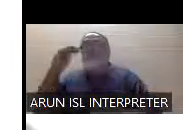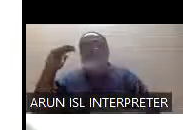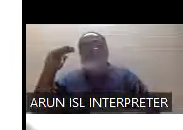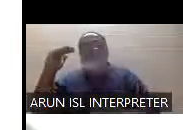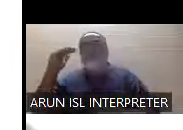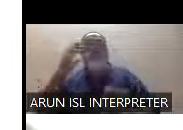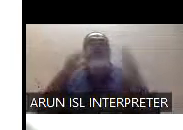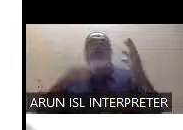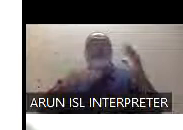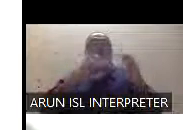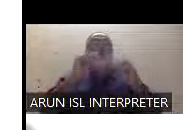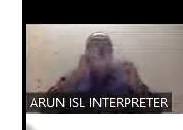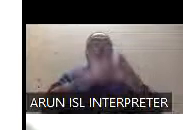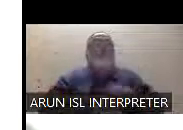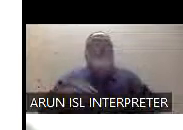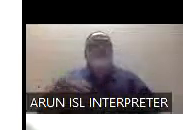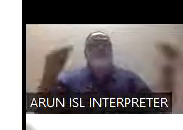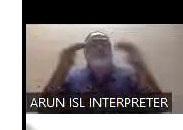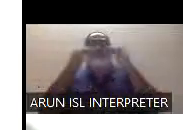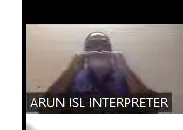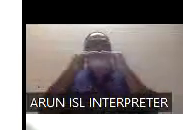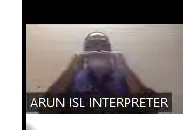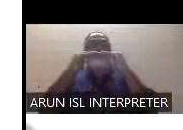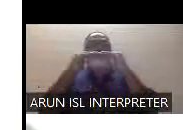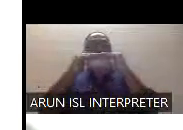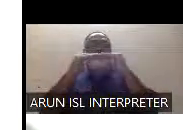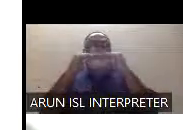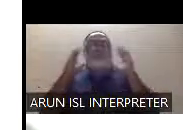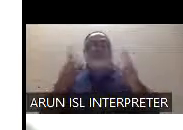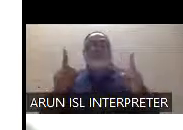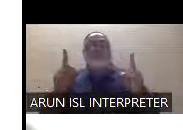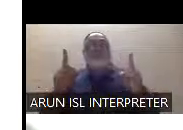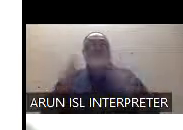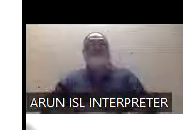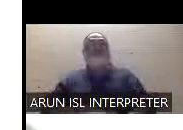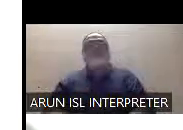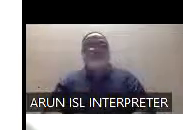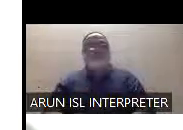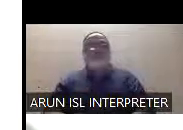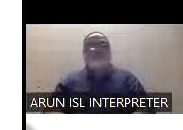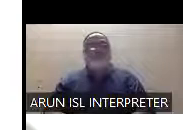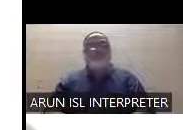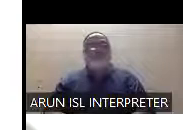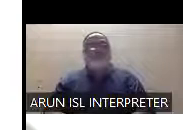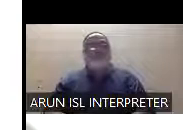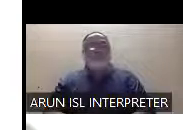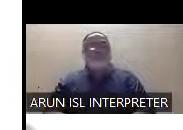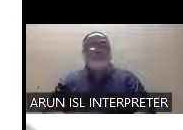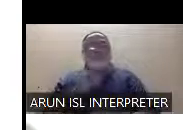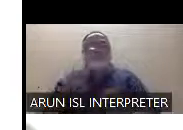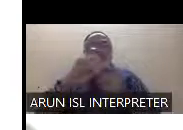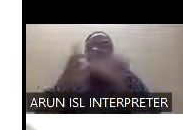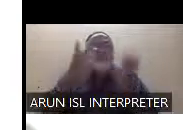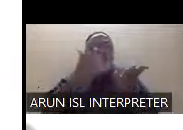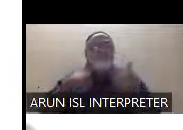access every facility, every service, every right equally along with others? Are they being discriminated? Are they